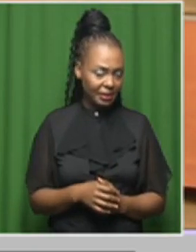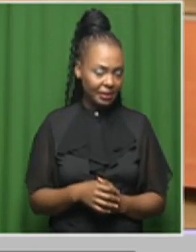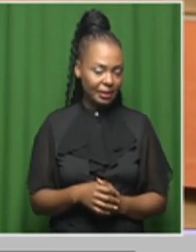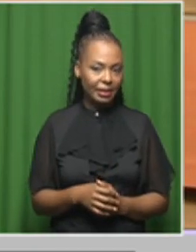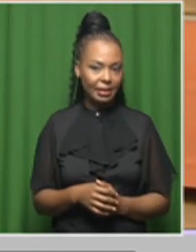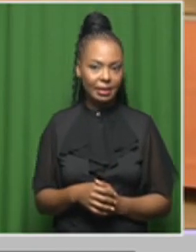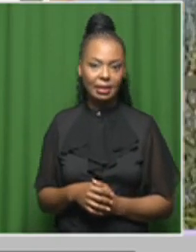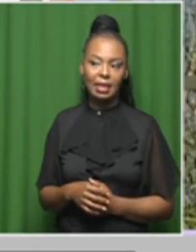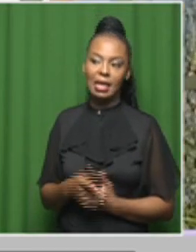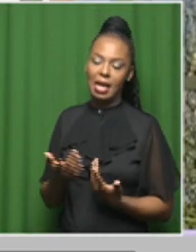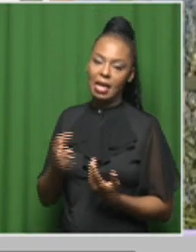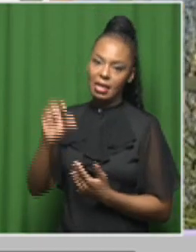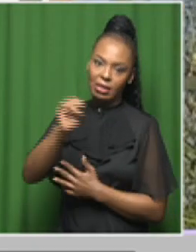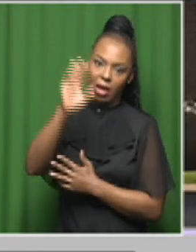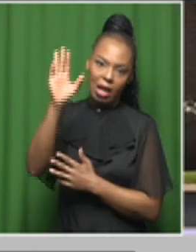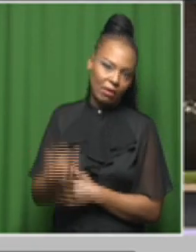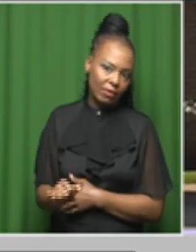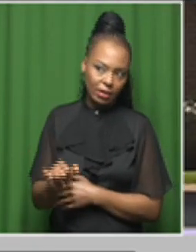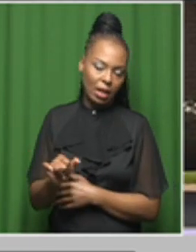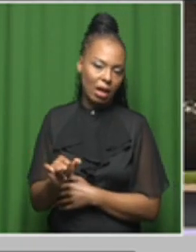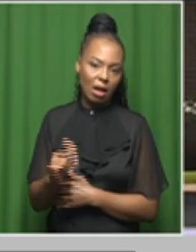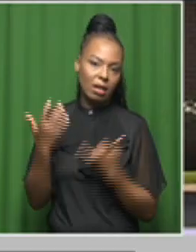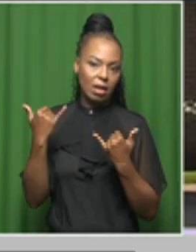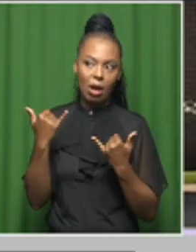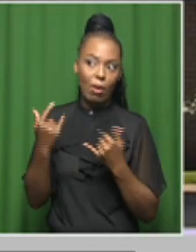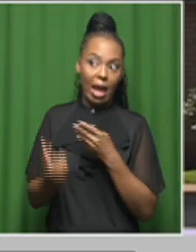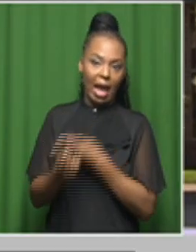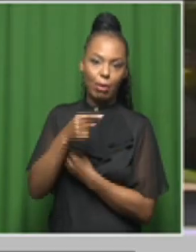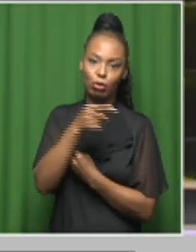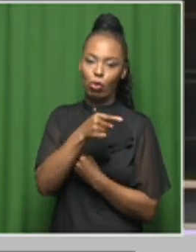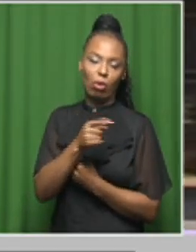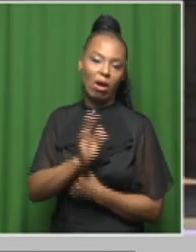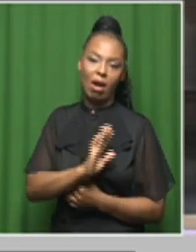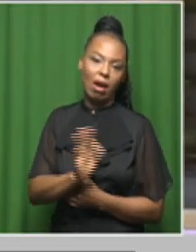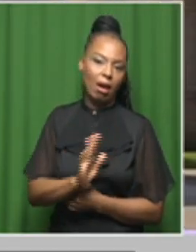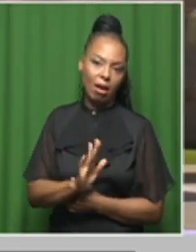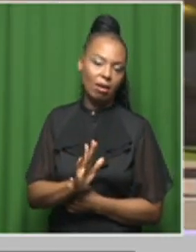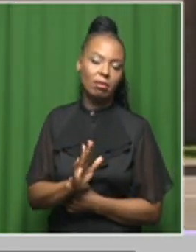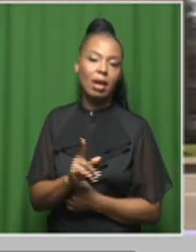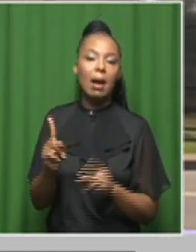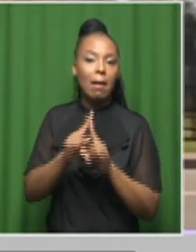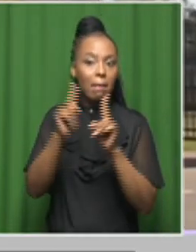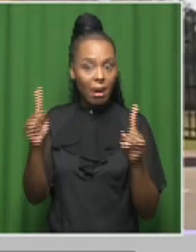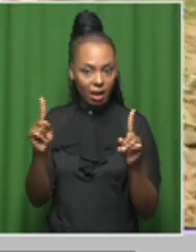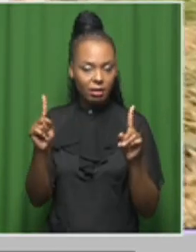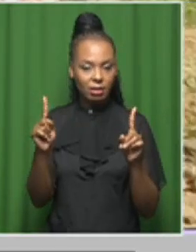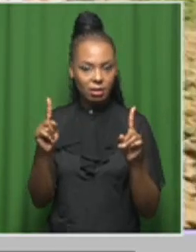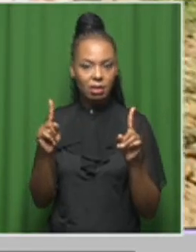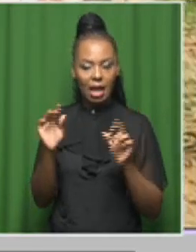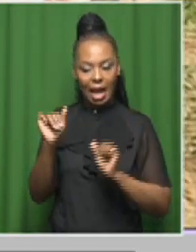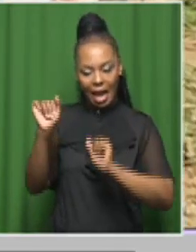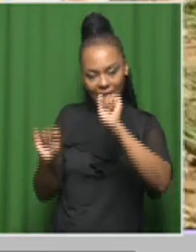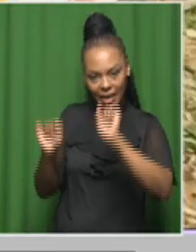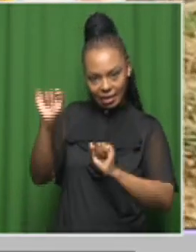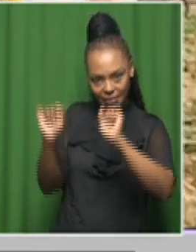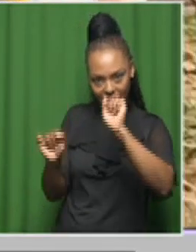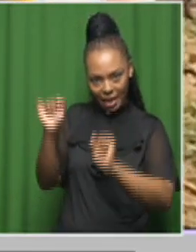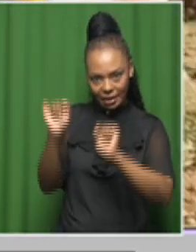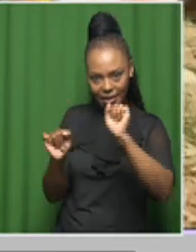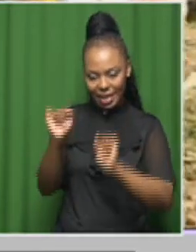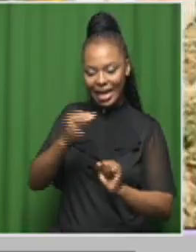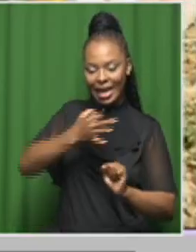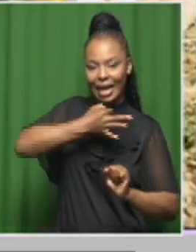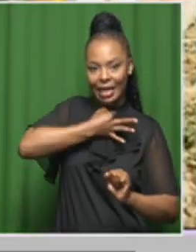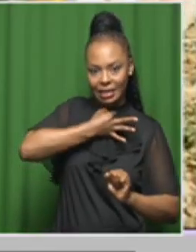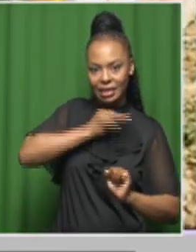Fortunately for South Africa, we are not there yet. However, what we have done an assessment on the risk of